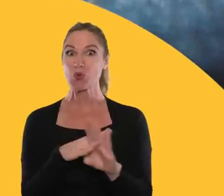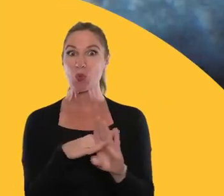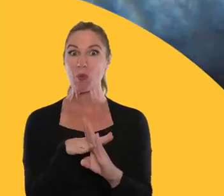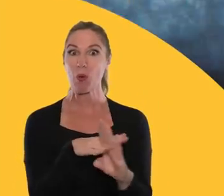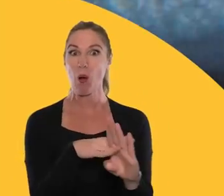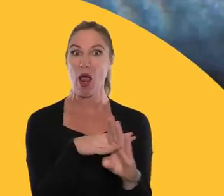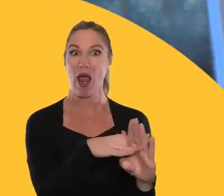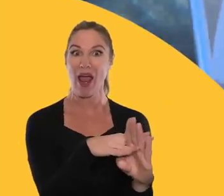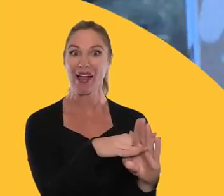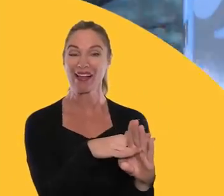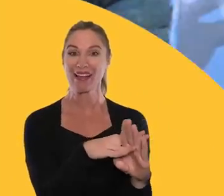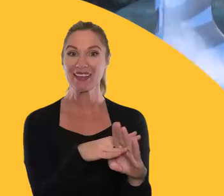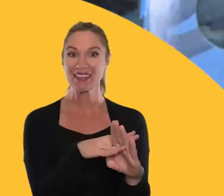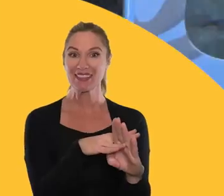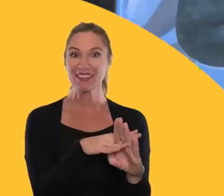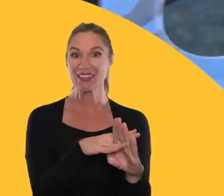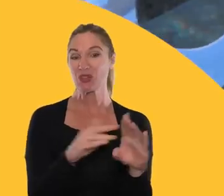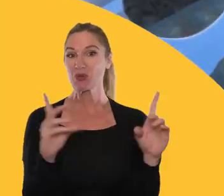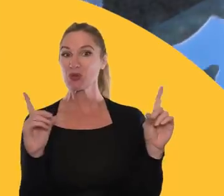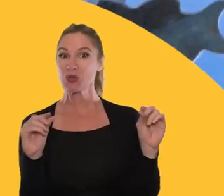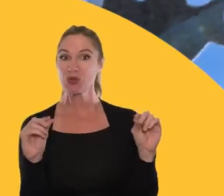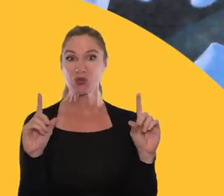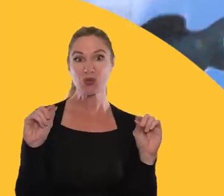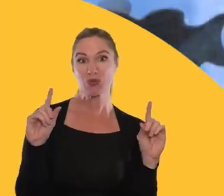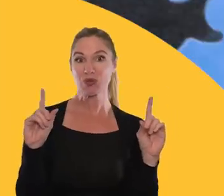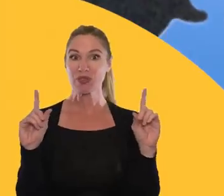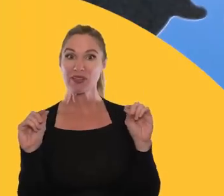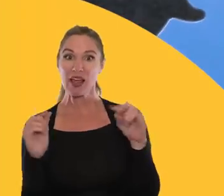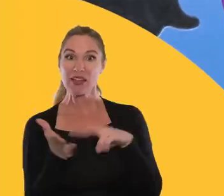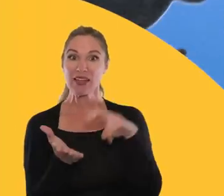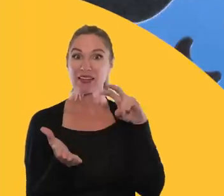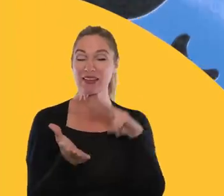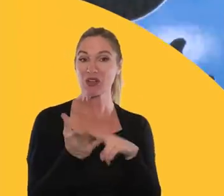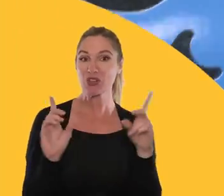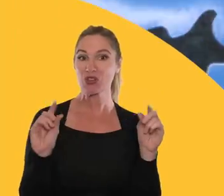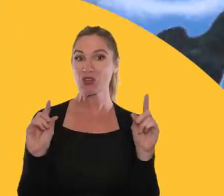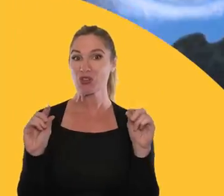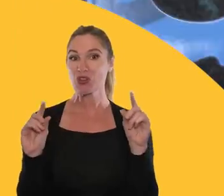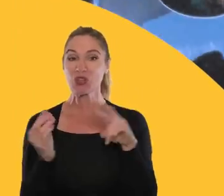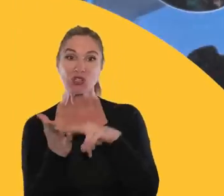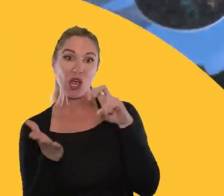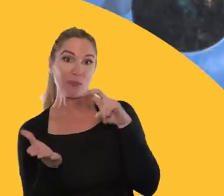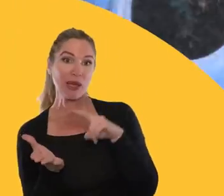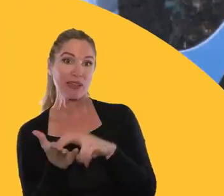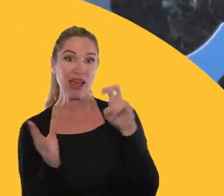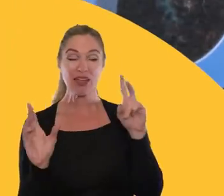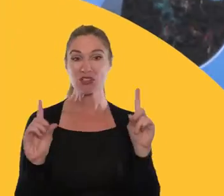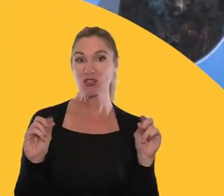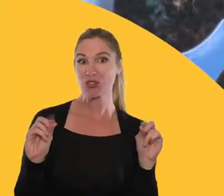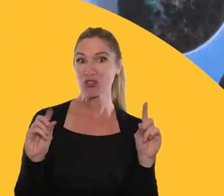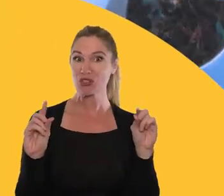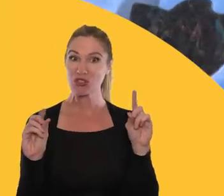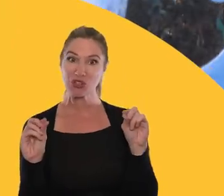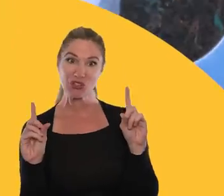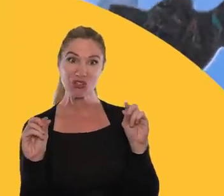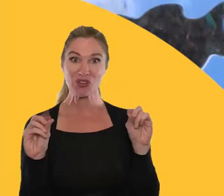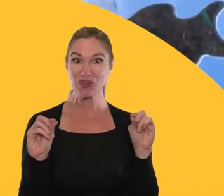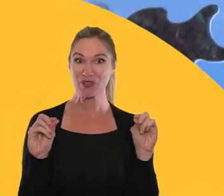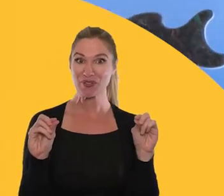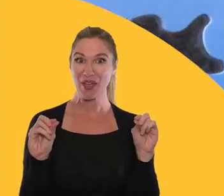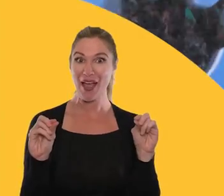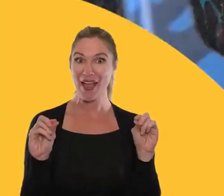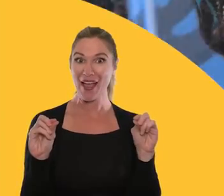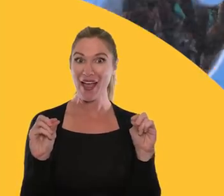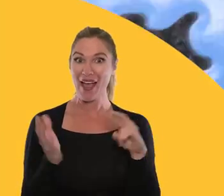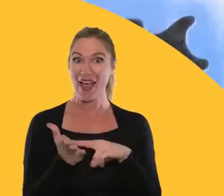swim away. Jump and dive, do, do, do, do, do, do. Jump and dive, do, do, do, do, do, do. Jump and dive, do,